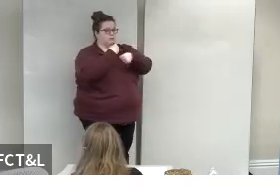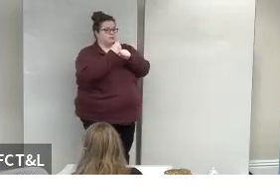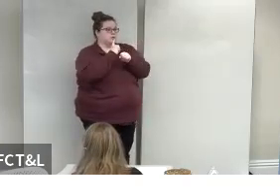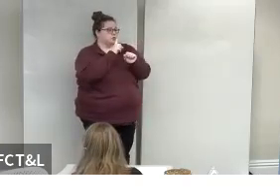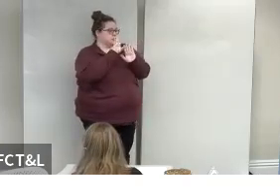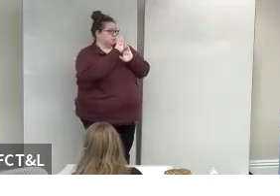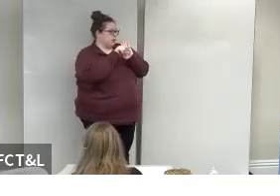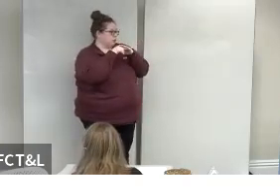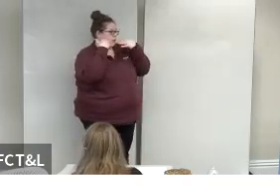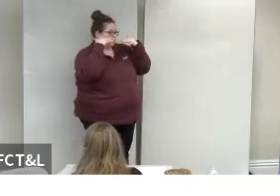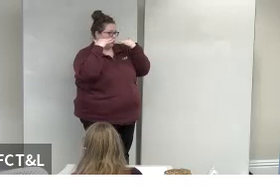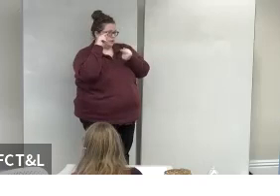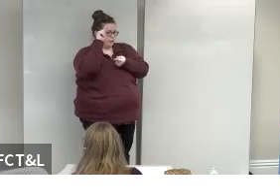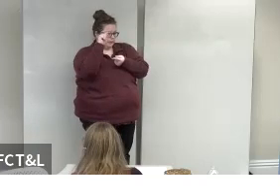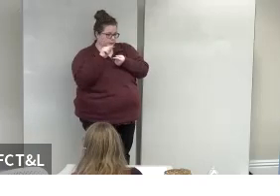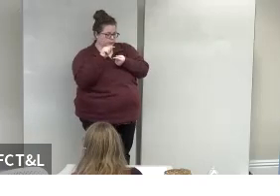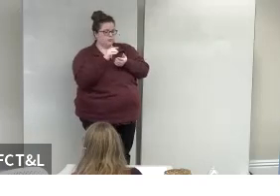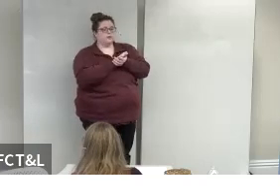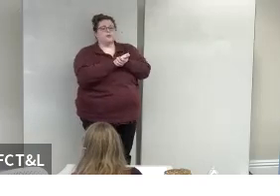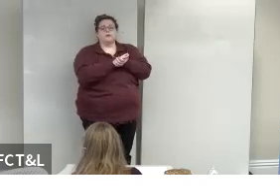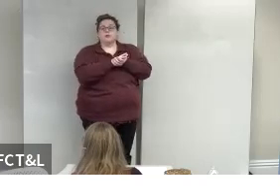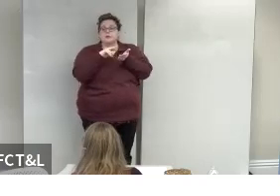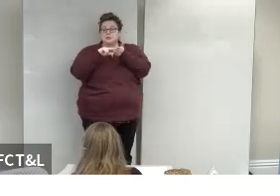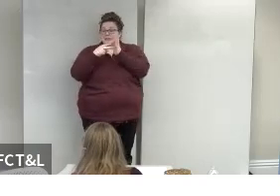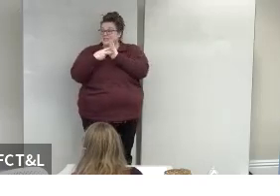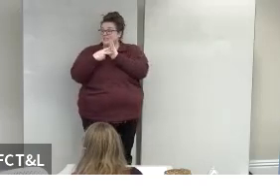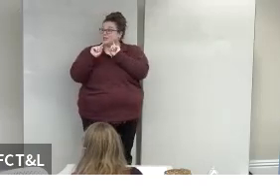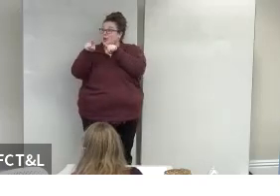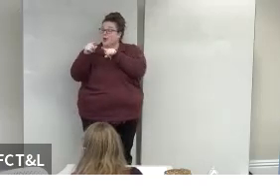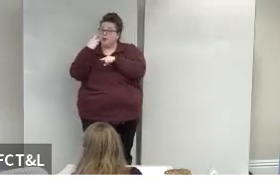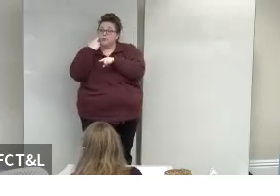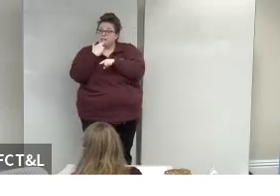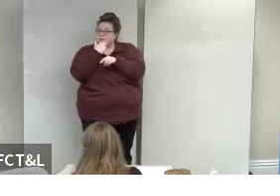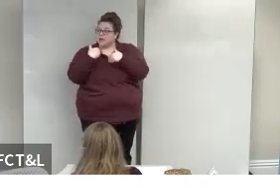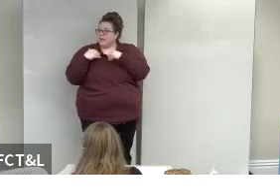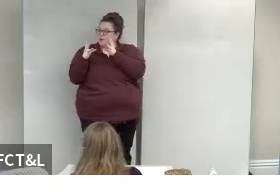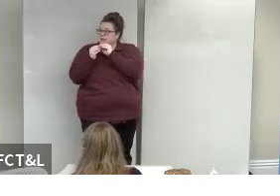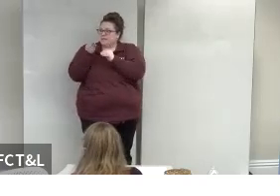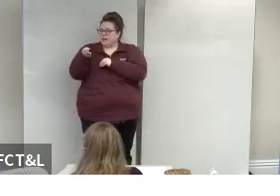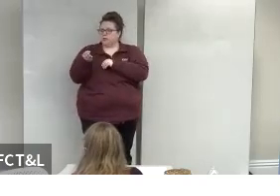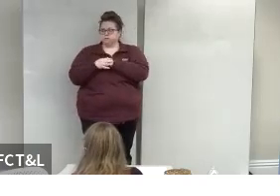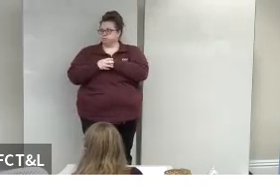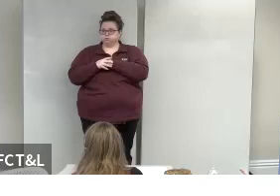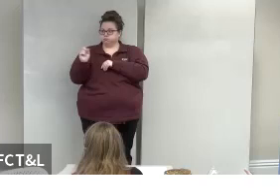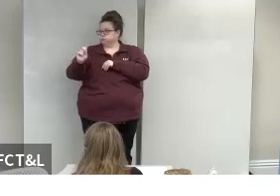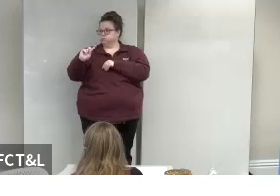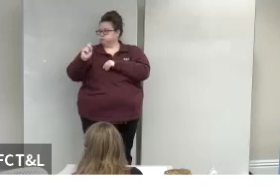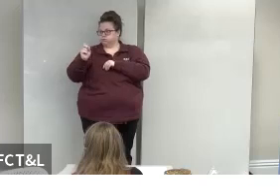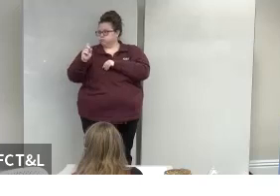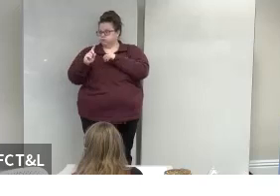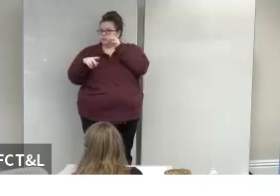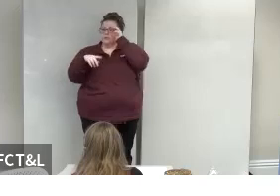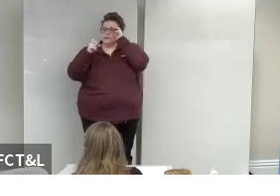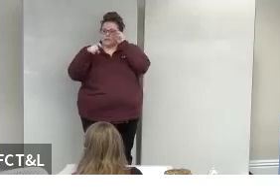your part if you can to make sure, if you have control of that, to reduce background noise, which means if you're going to a restaurant for a